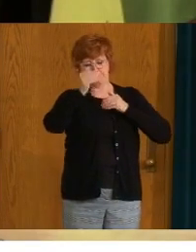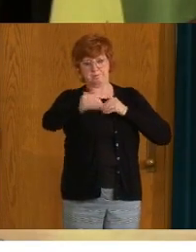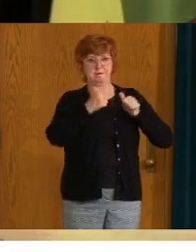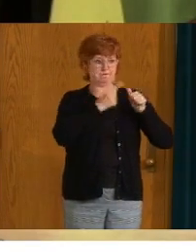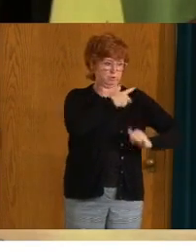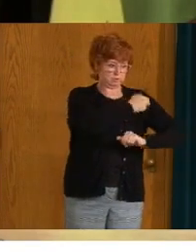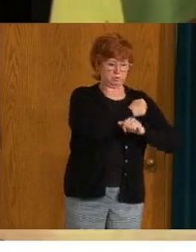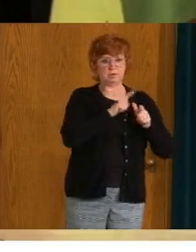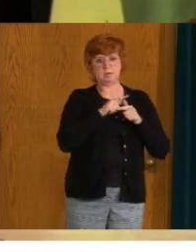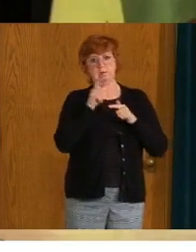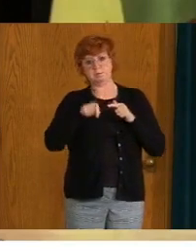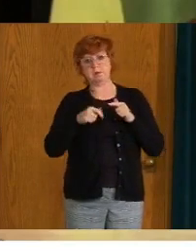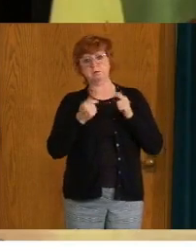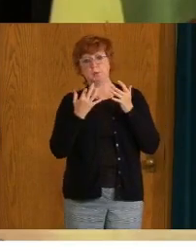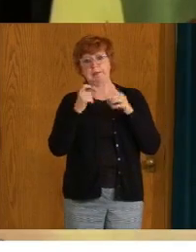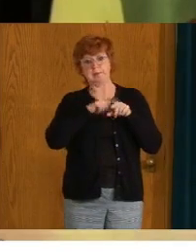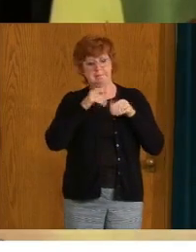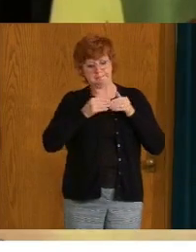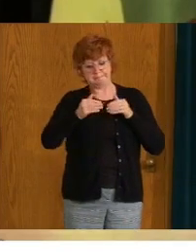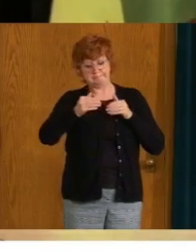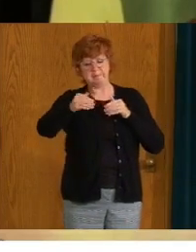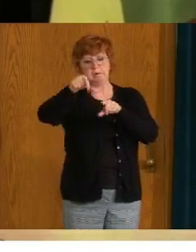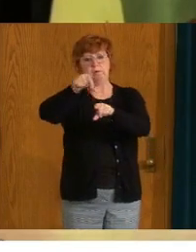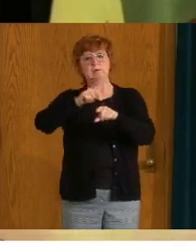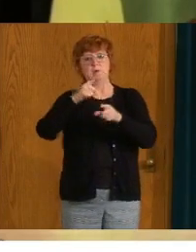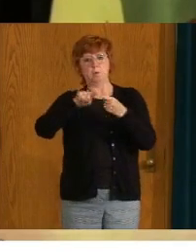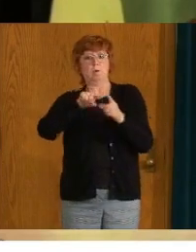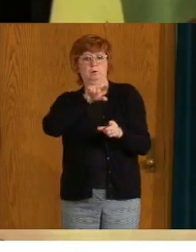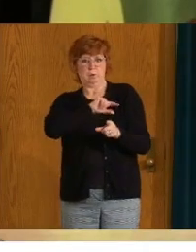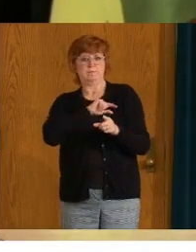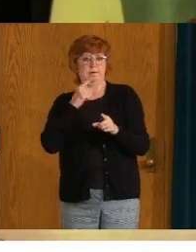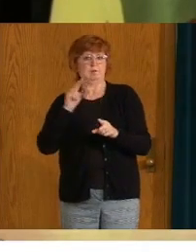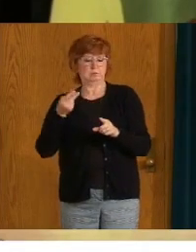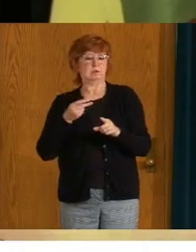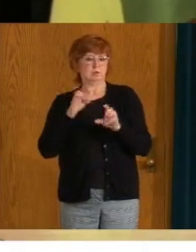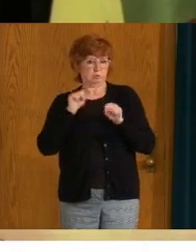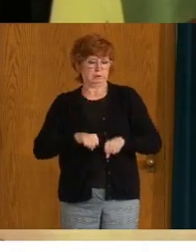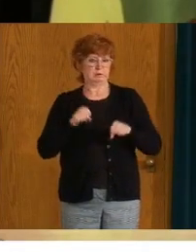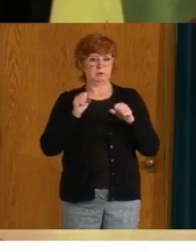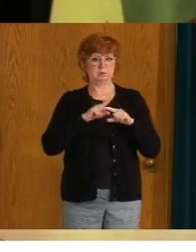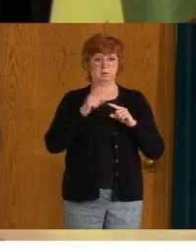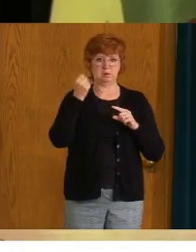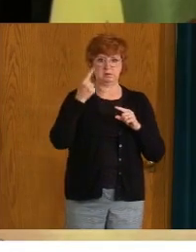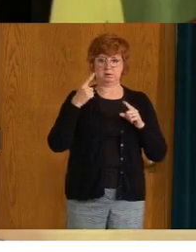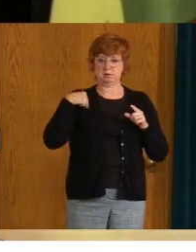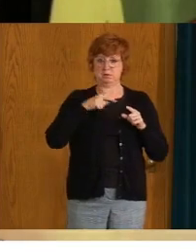So as you can see, as we've gotten into this vaccination program, the time between shots has